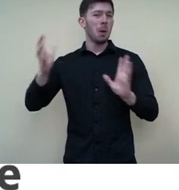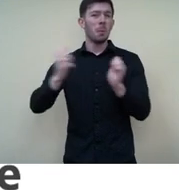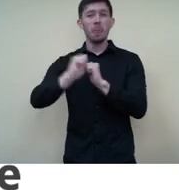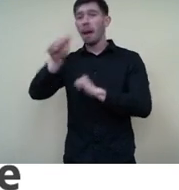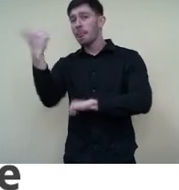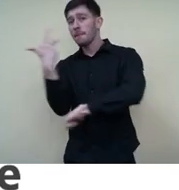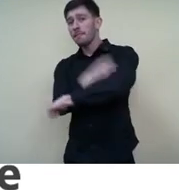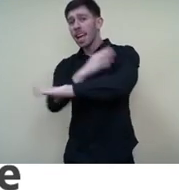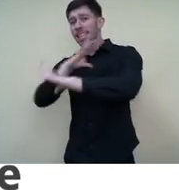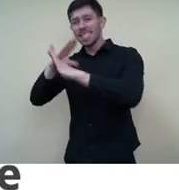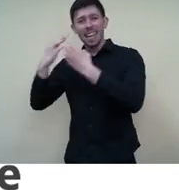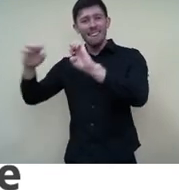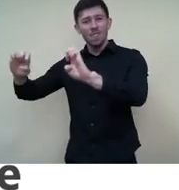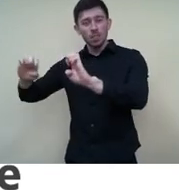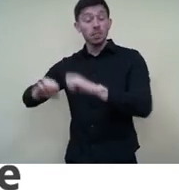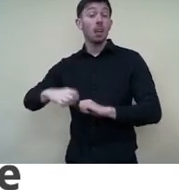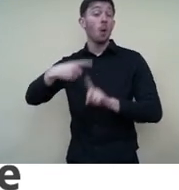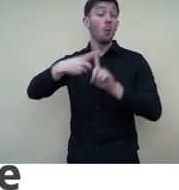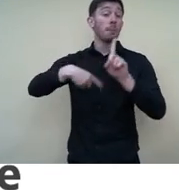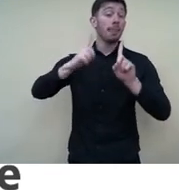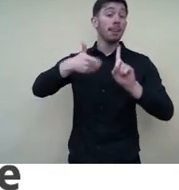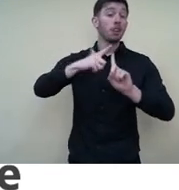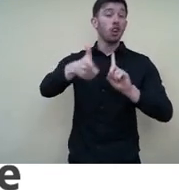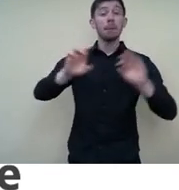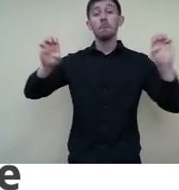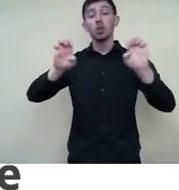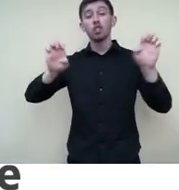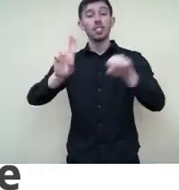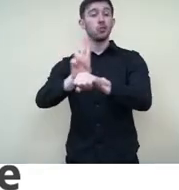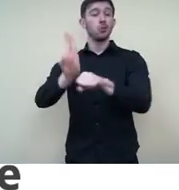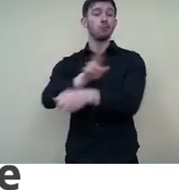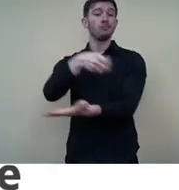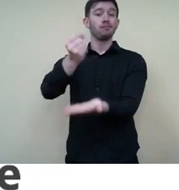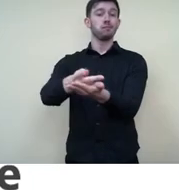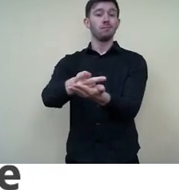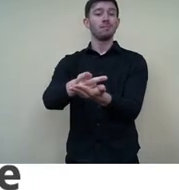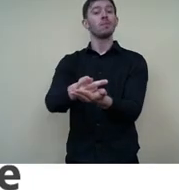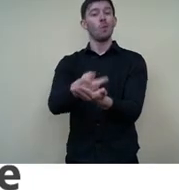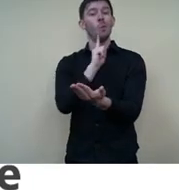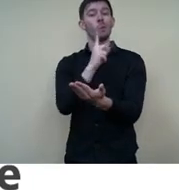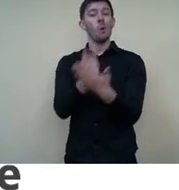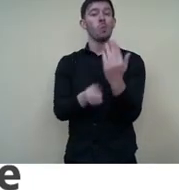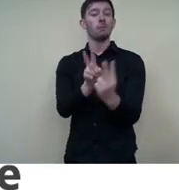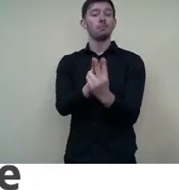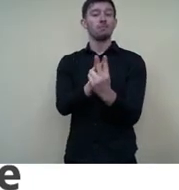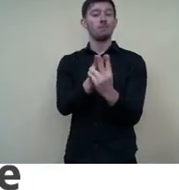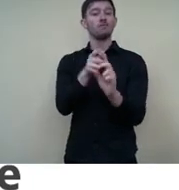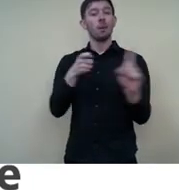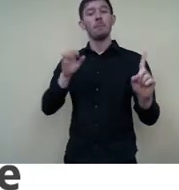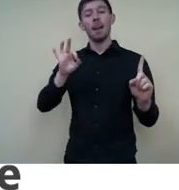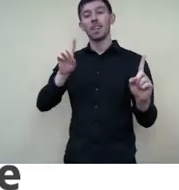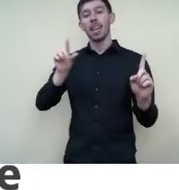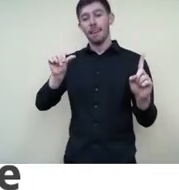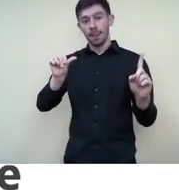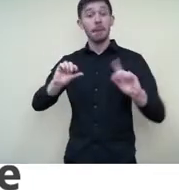vaccine efforts. And in a month later, emergency use authorization was given to both vaccine companies by the FDA. And so